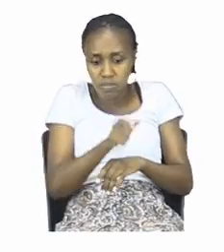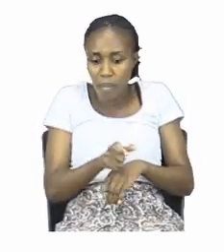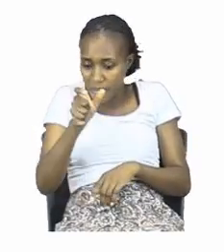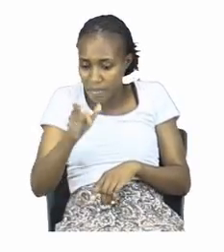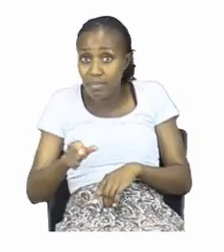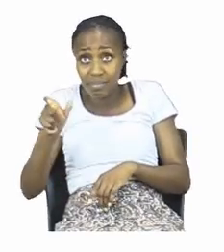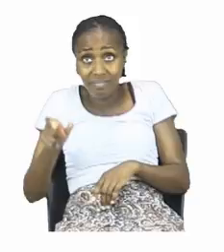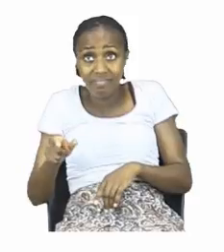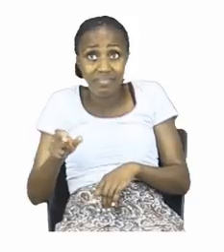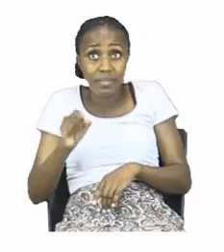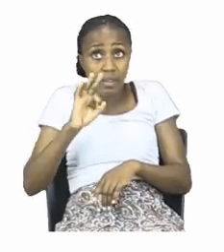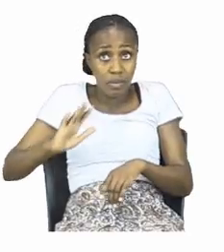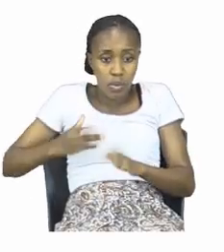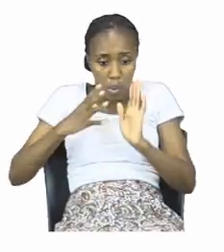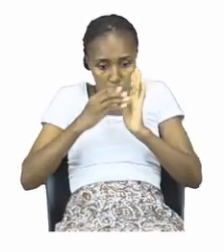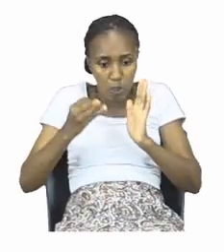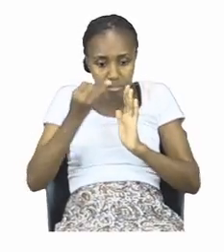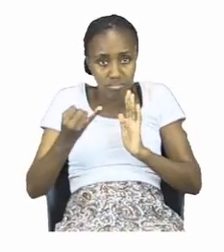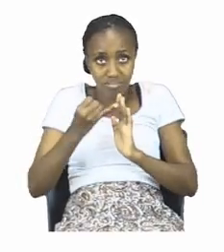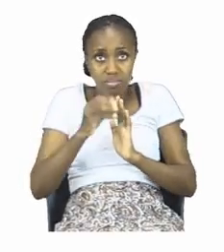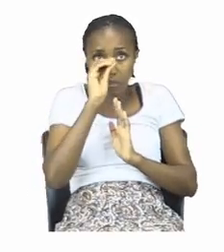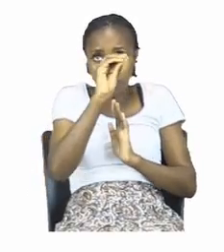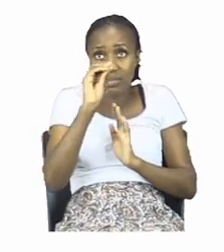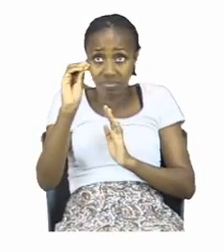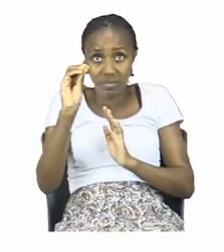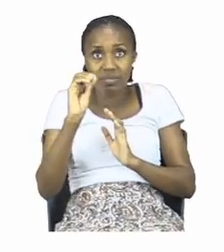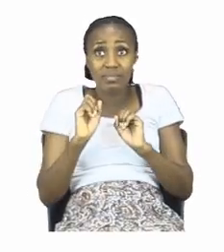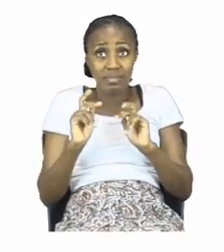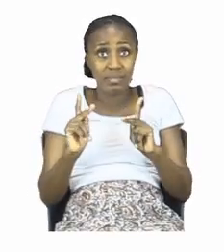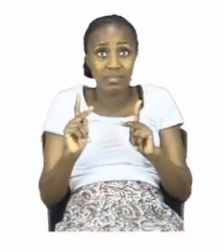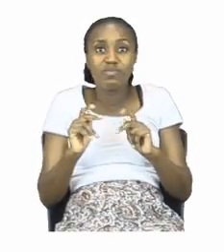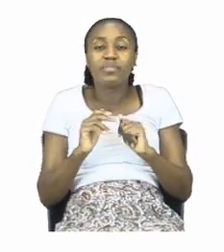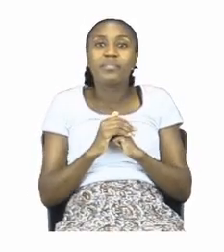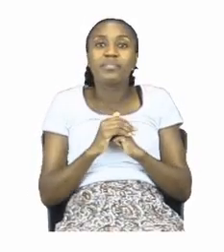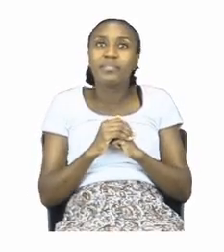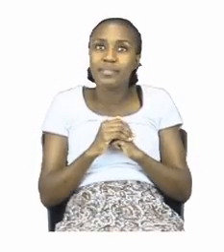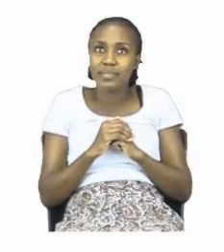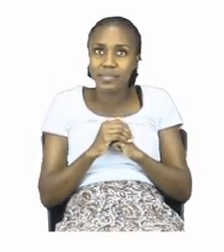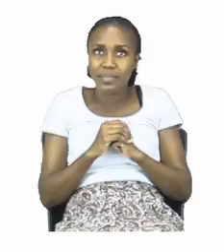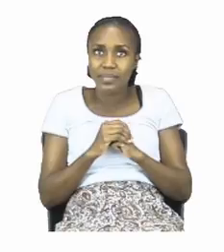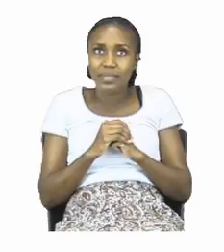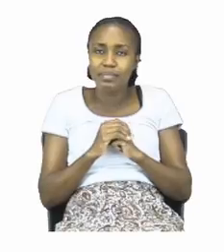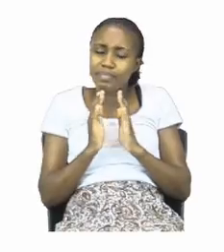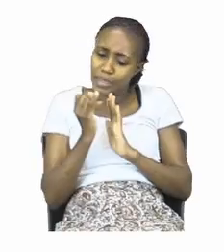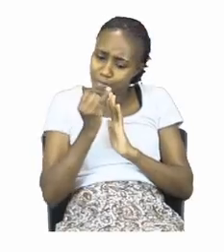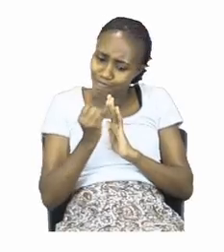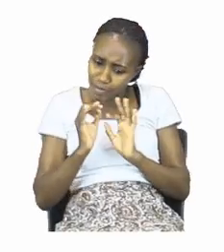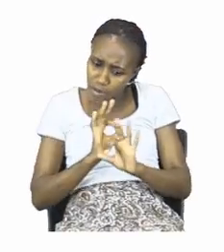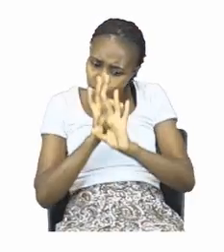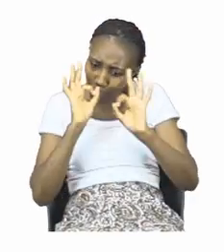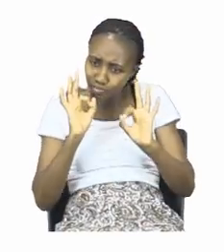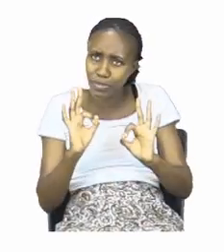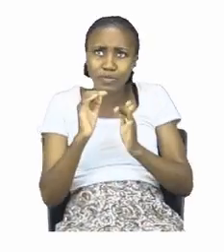can even draw those pictures in place of the columns. Just make sure that you draw them neatly and